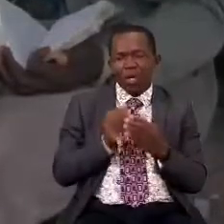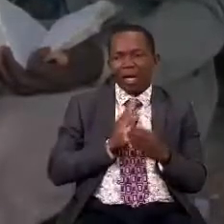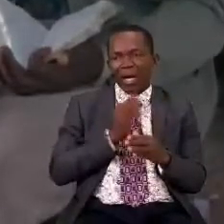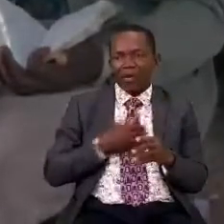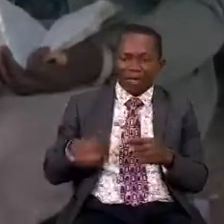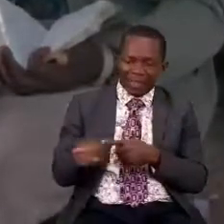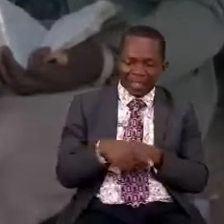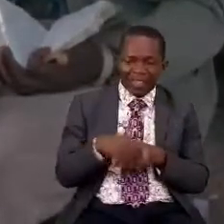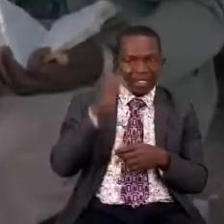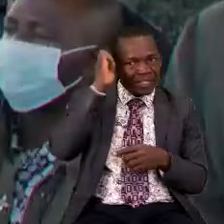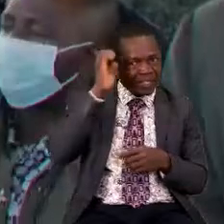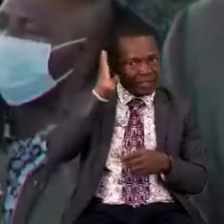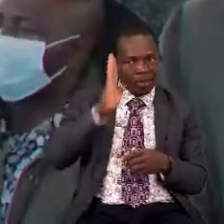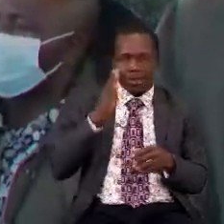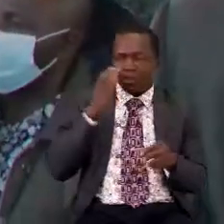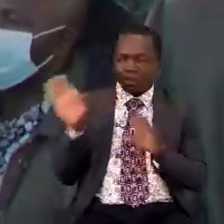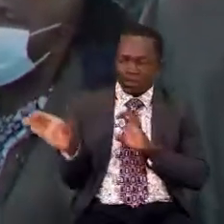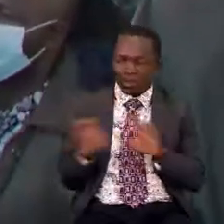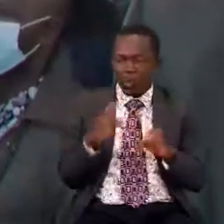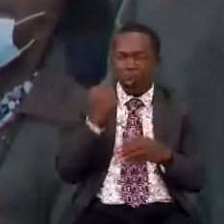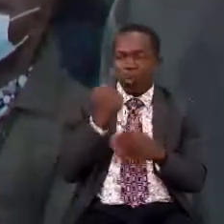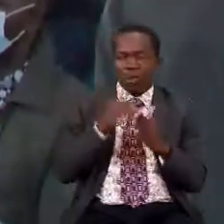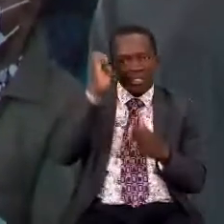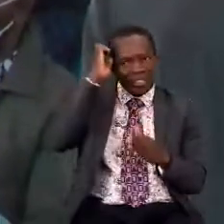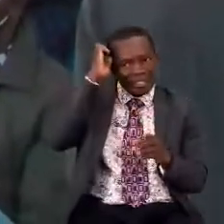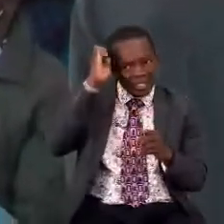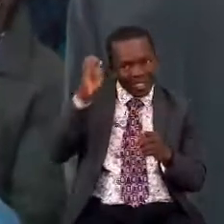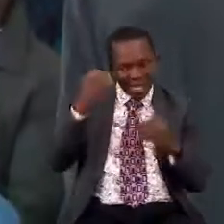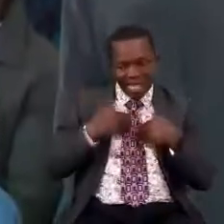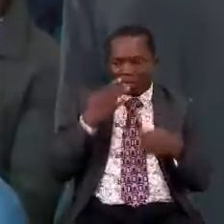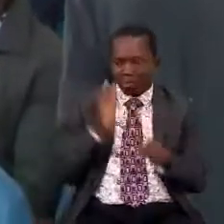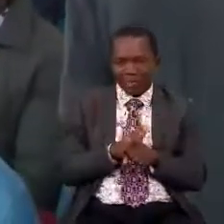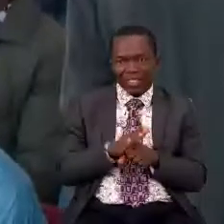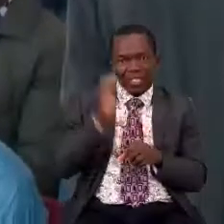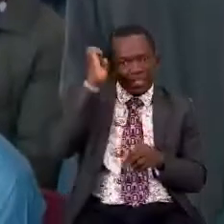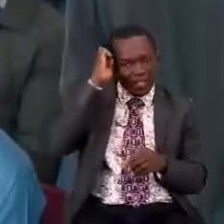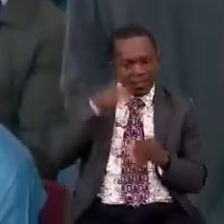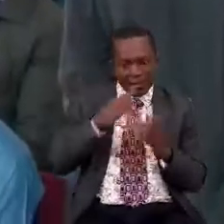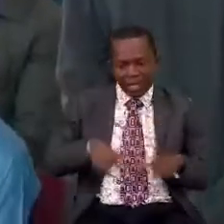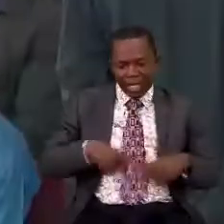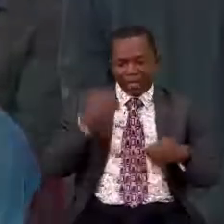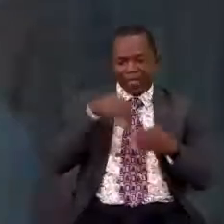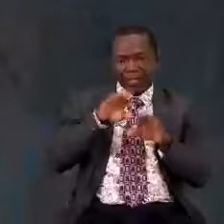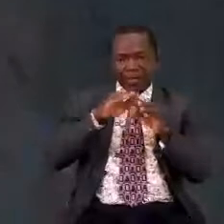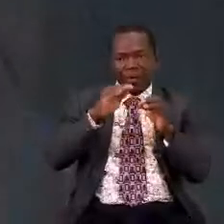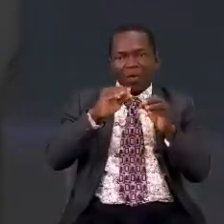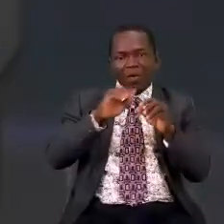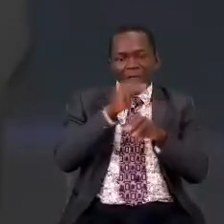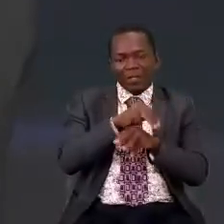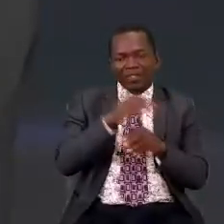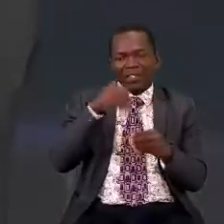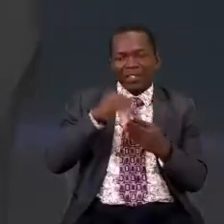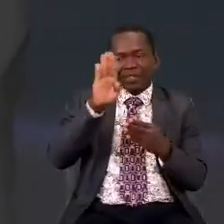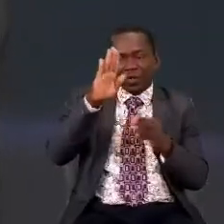ministry, in your family. He will do what he has said. The divine promise from